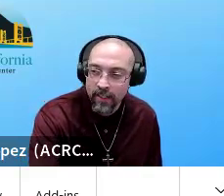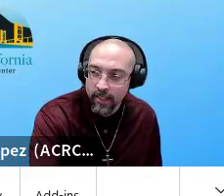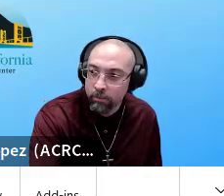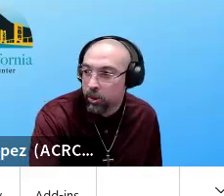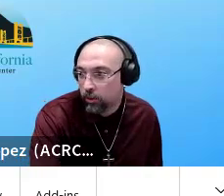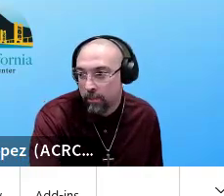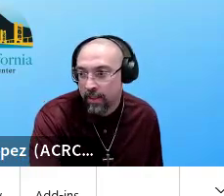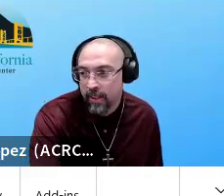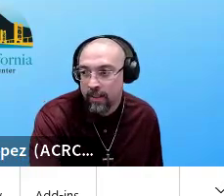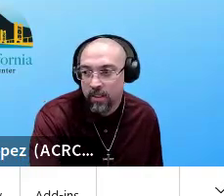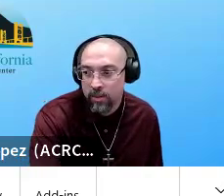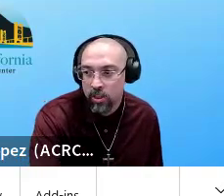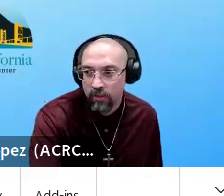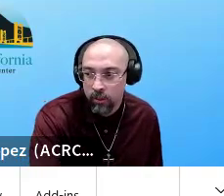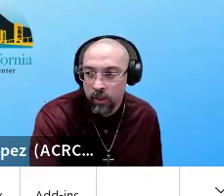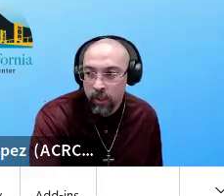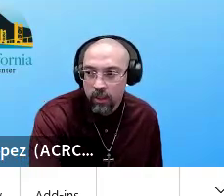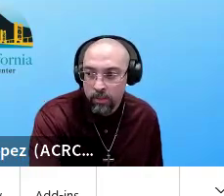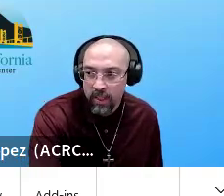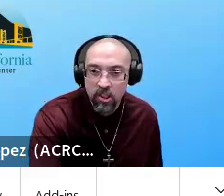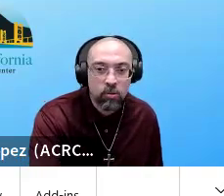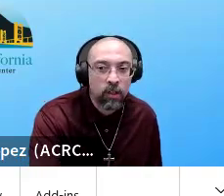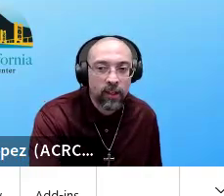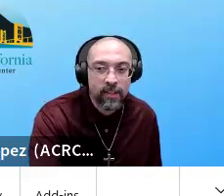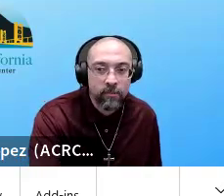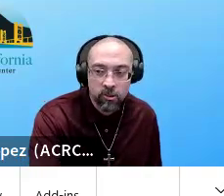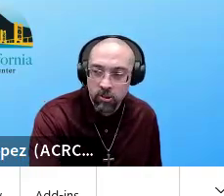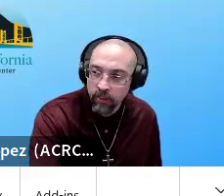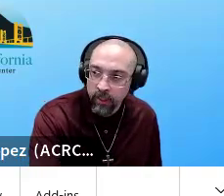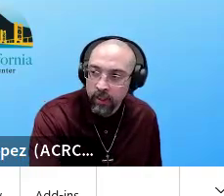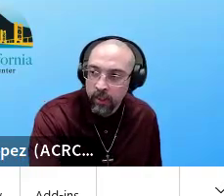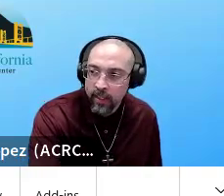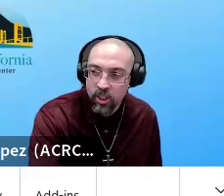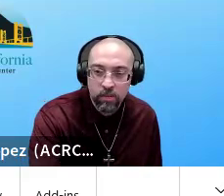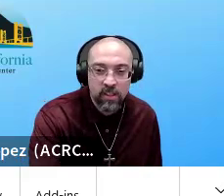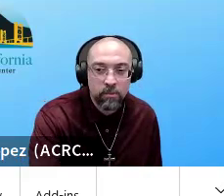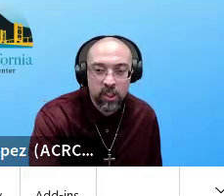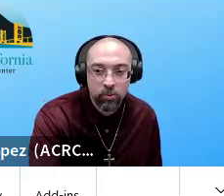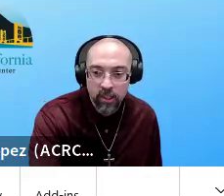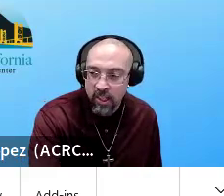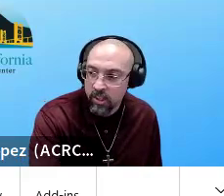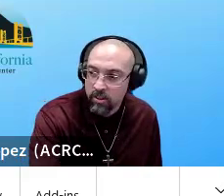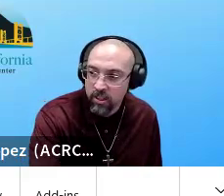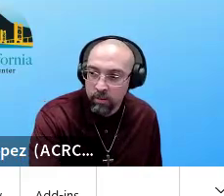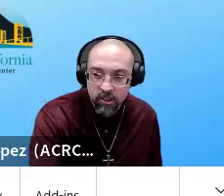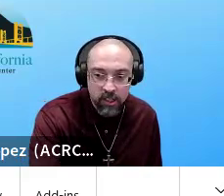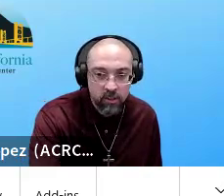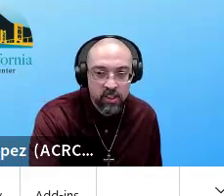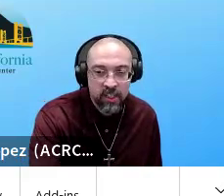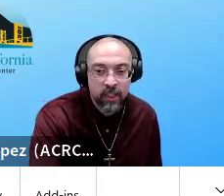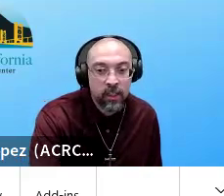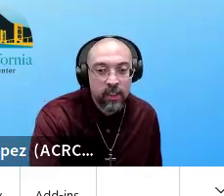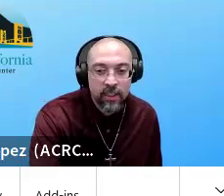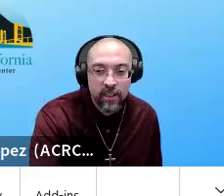needed to break this up, which really makes sense, especially if we're speaking to our clients that we're serving. It just makes it much more easier and simpler